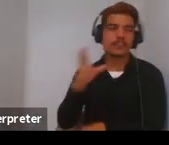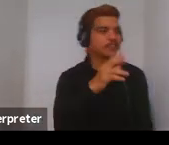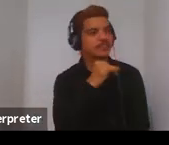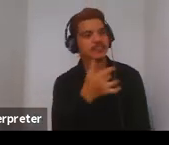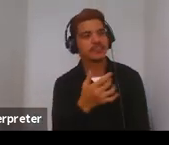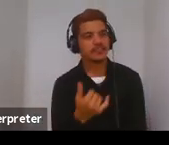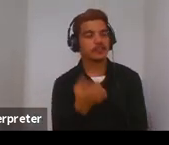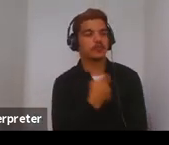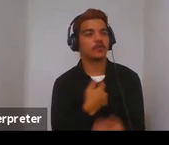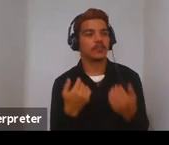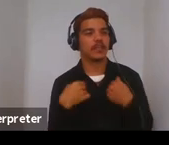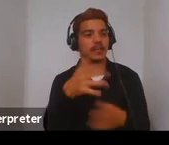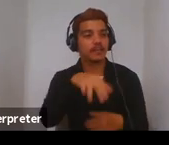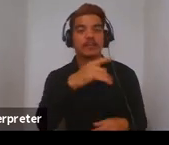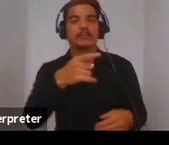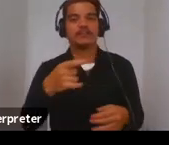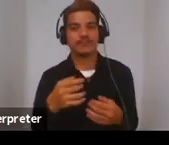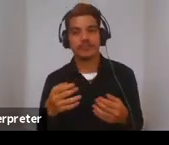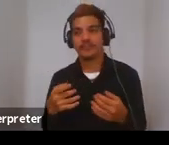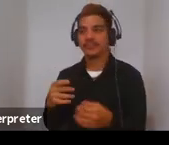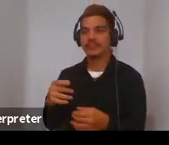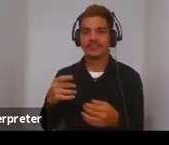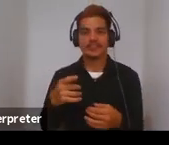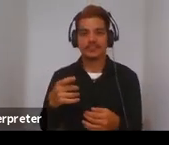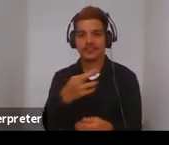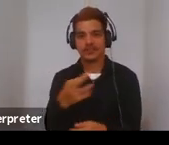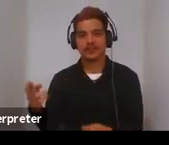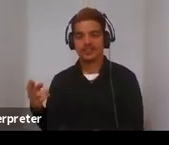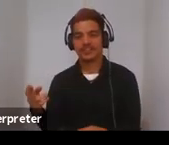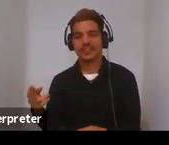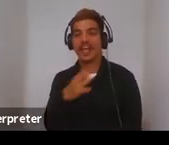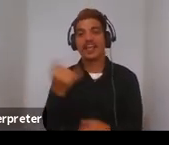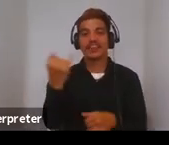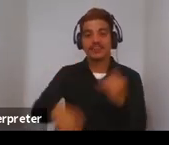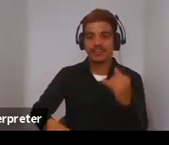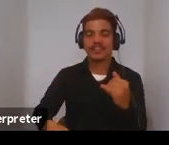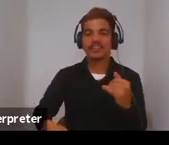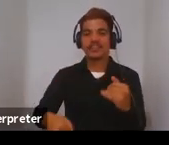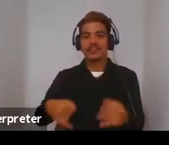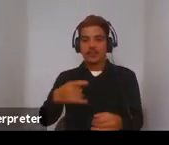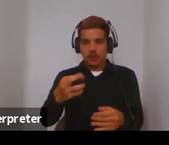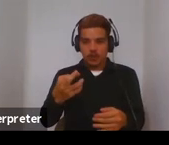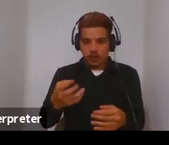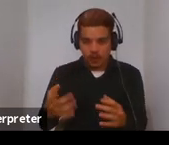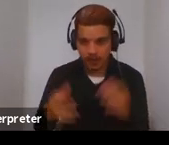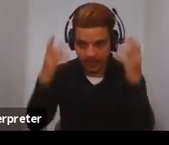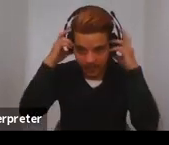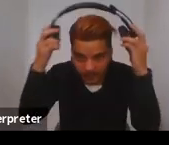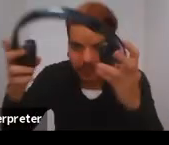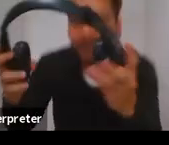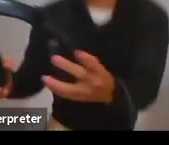have an area that you want to do further research on. And then finally, Reliance is another